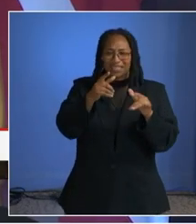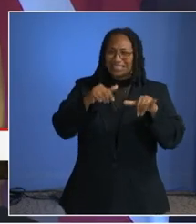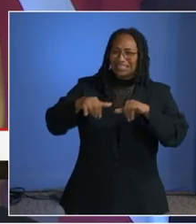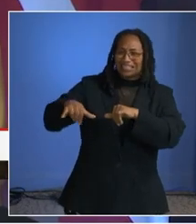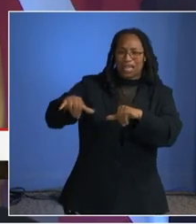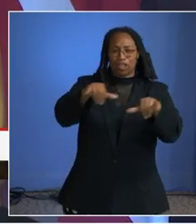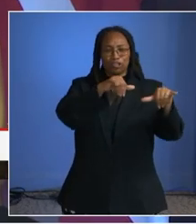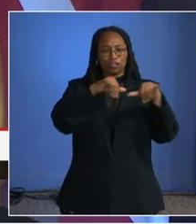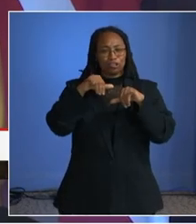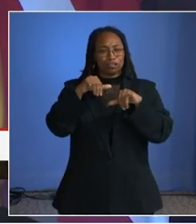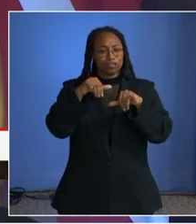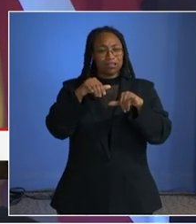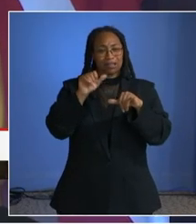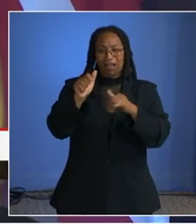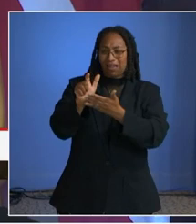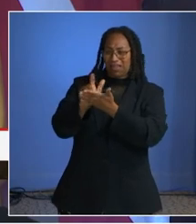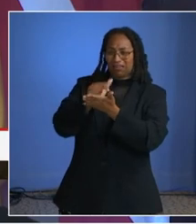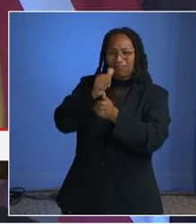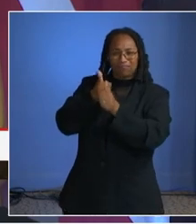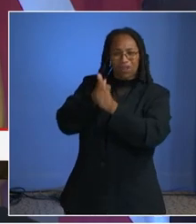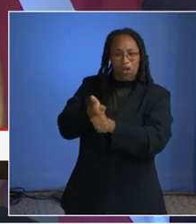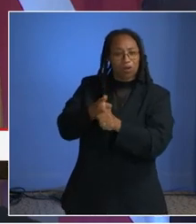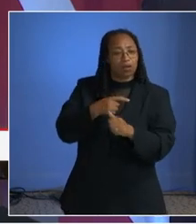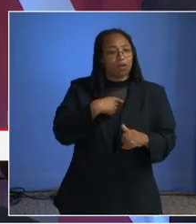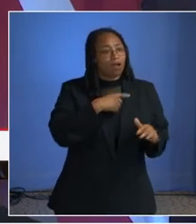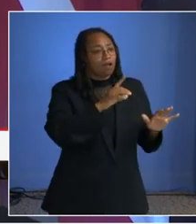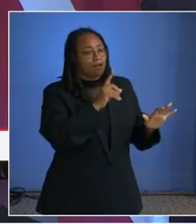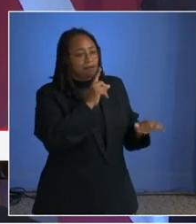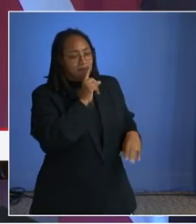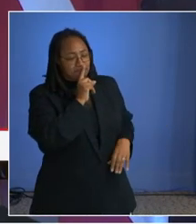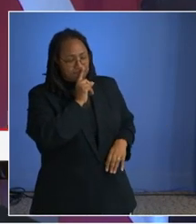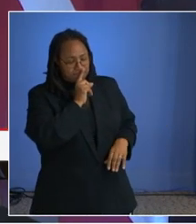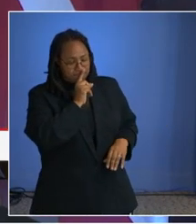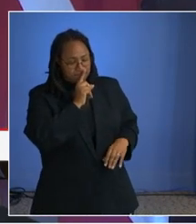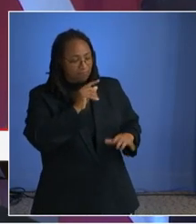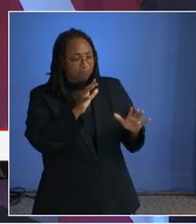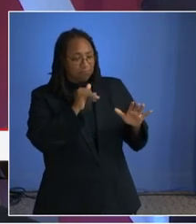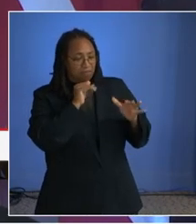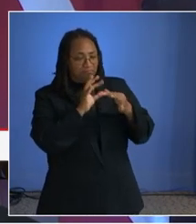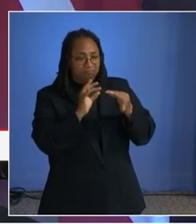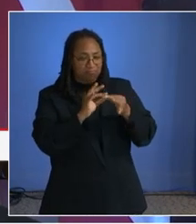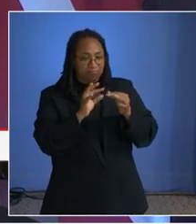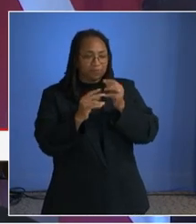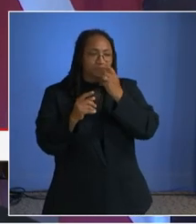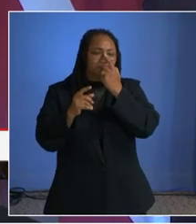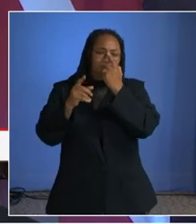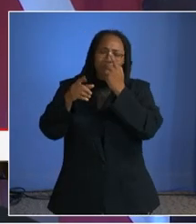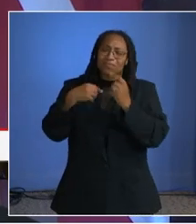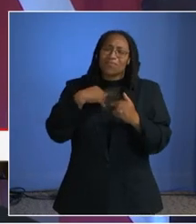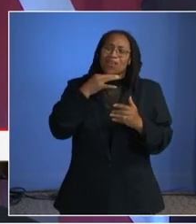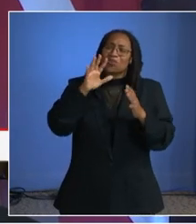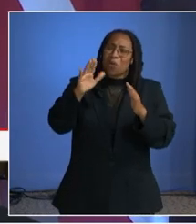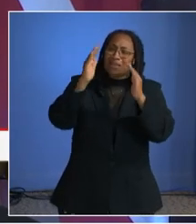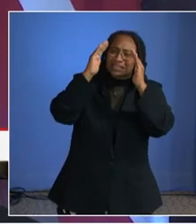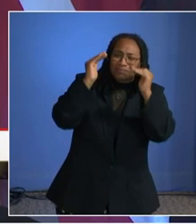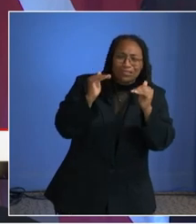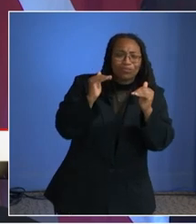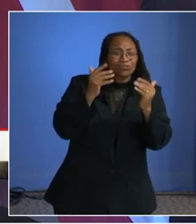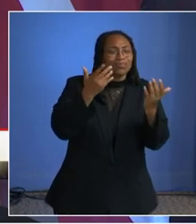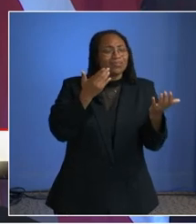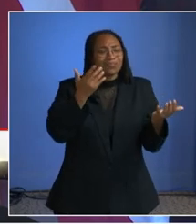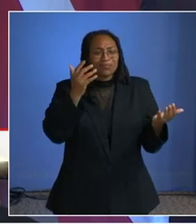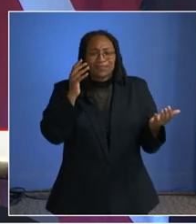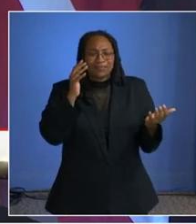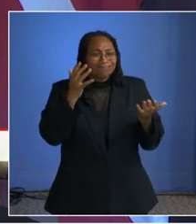just a timeline, do you know when you'll be able to update? I expect it soon. We want to get it right, and there are a